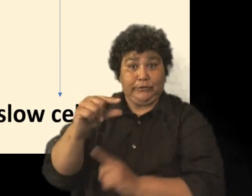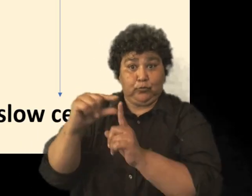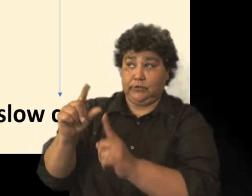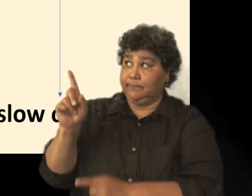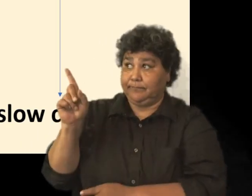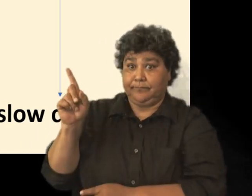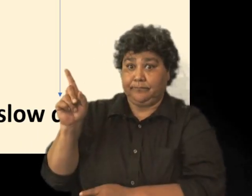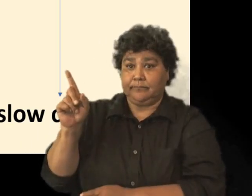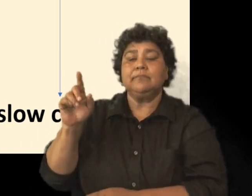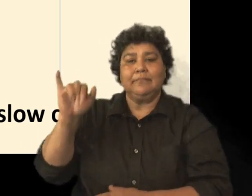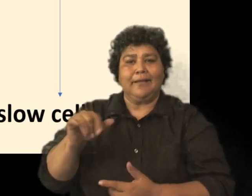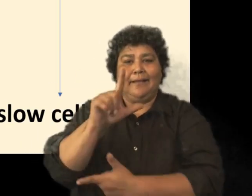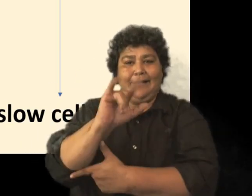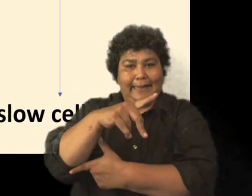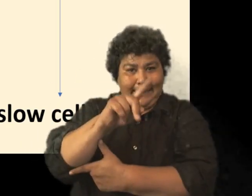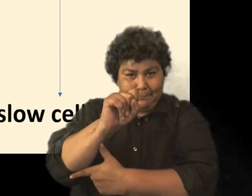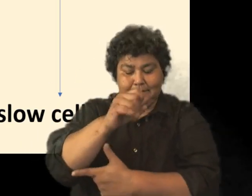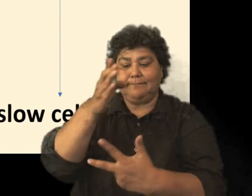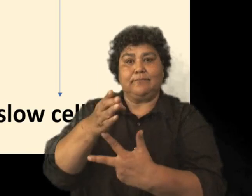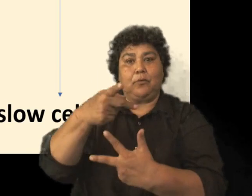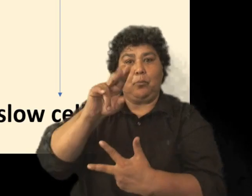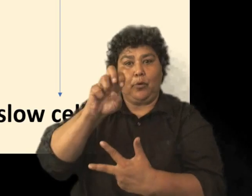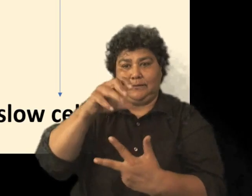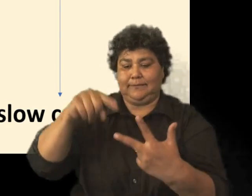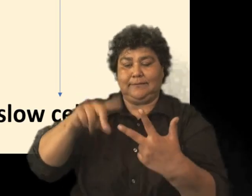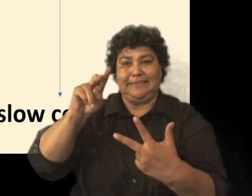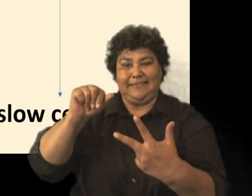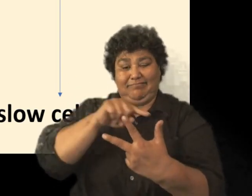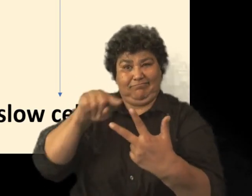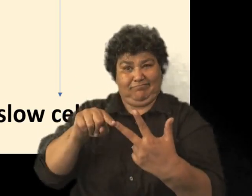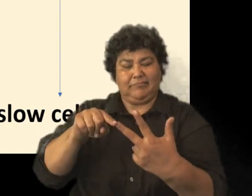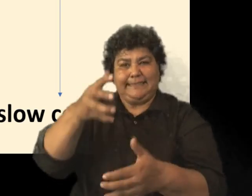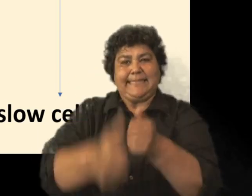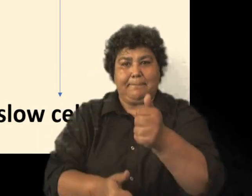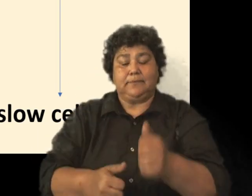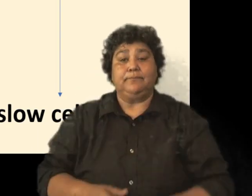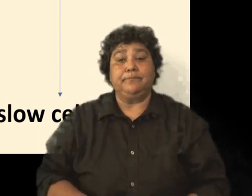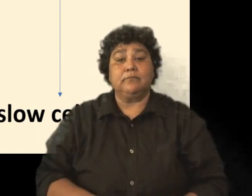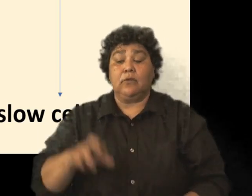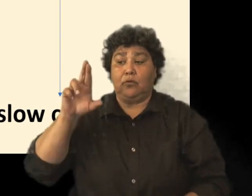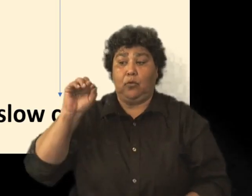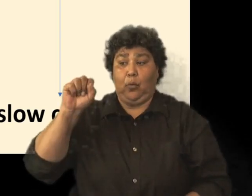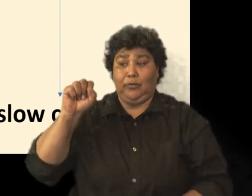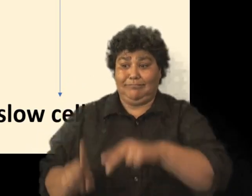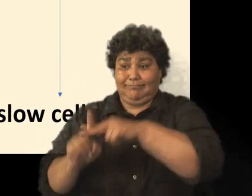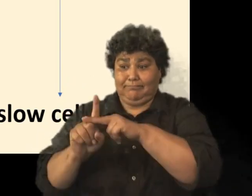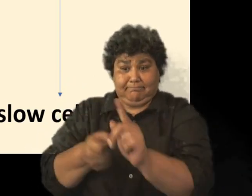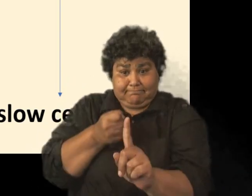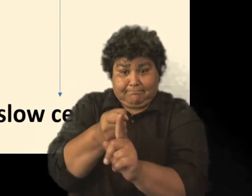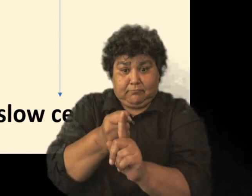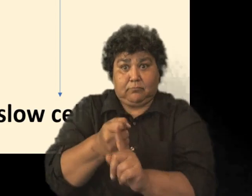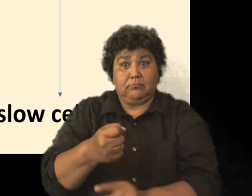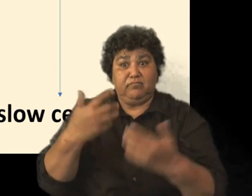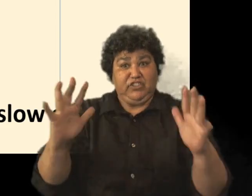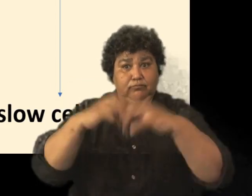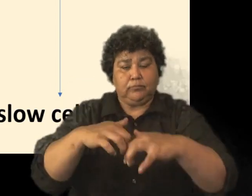script represents lipids, proteins, and DNA that have been damaged. One hit does not inactivate